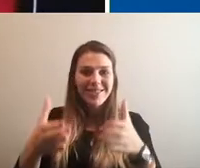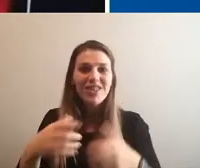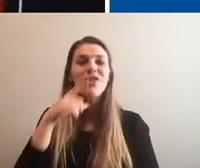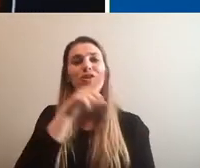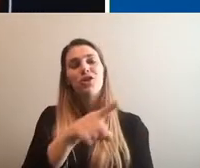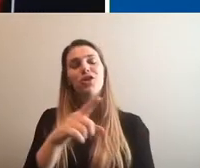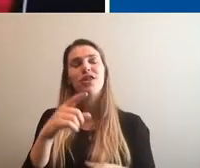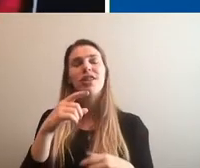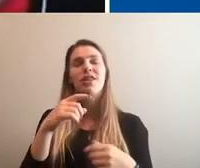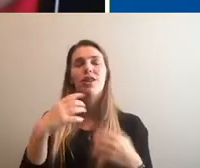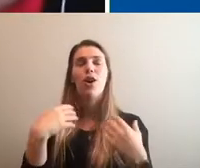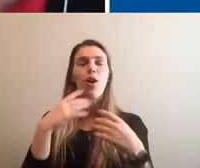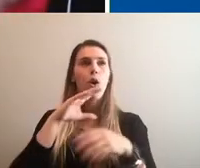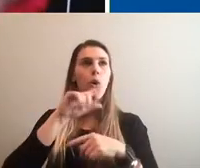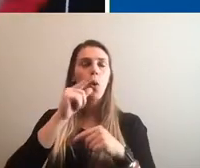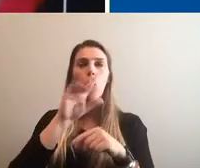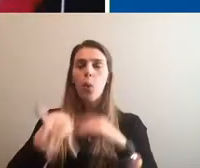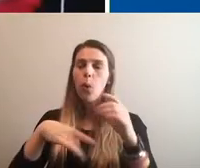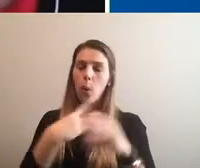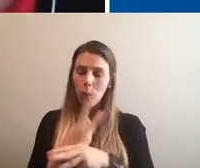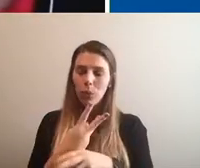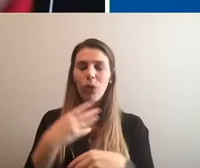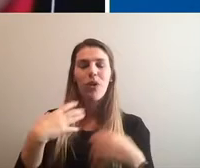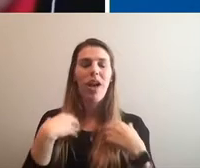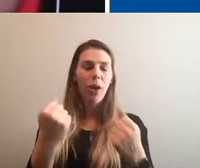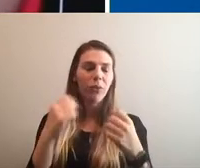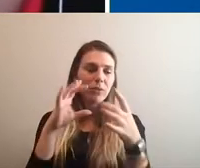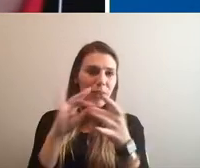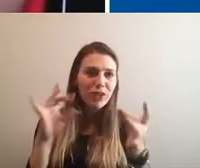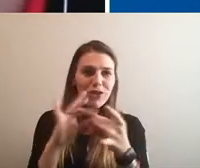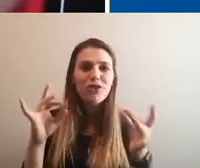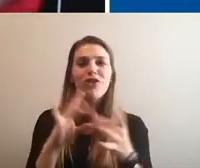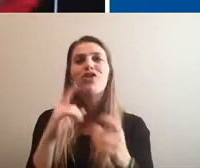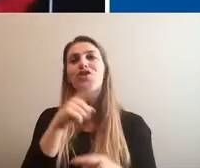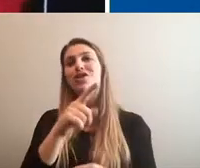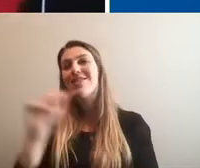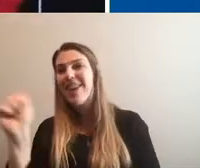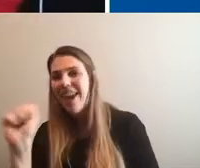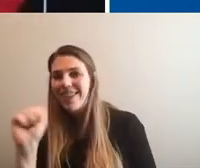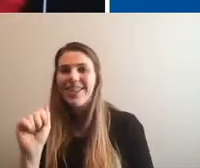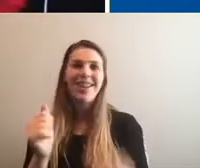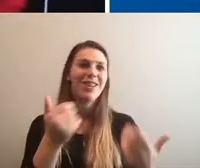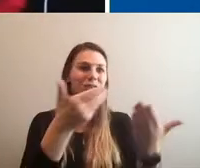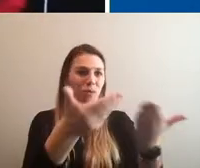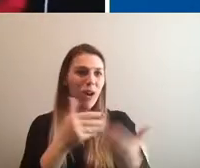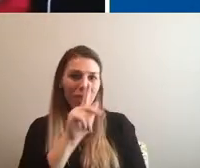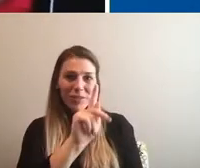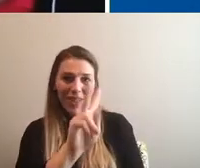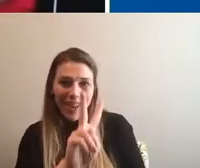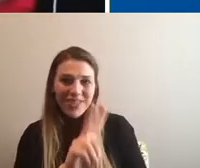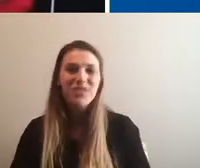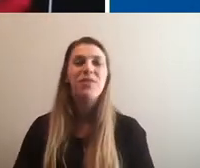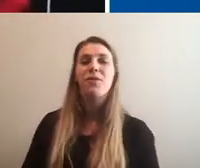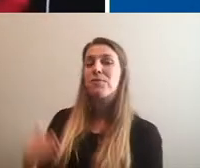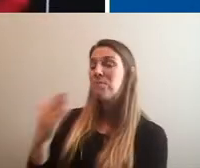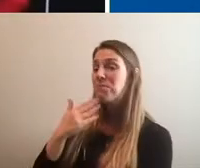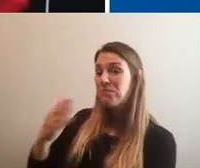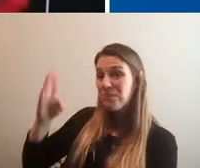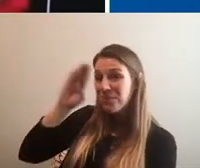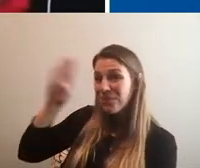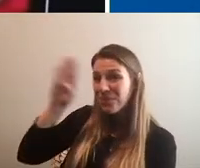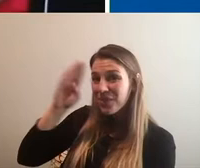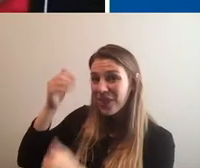health messenger, a multi-talented athlete. Welcome, Kiera Byland. Thanks, Tim. Hello,